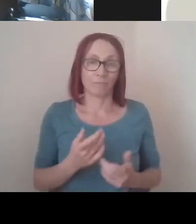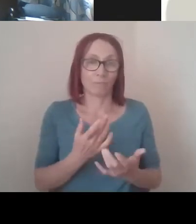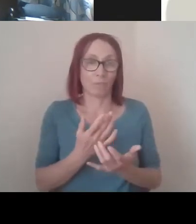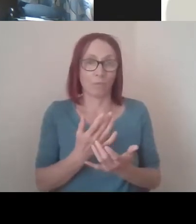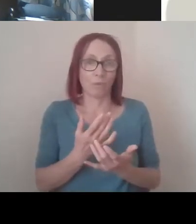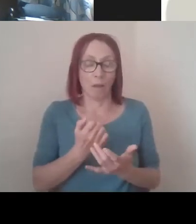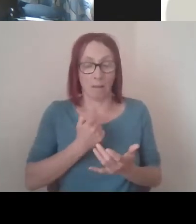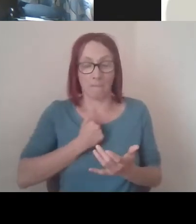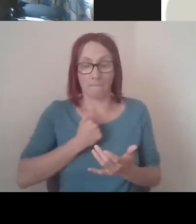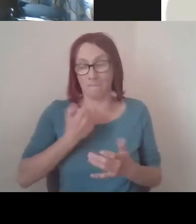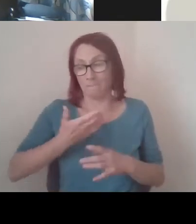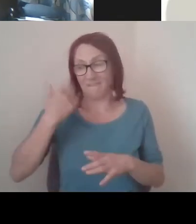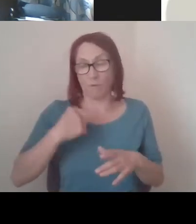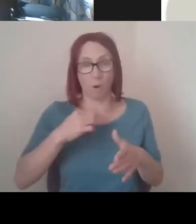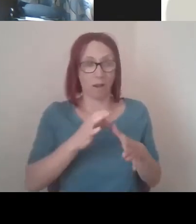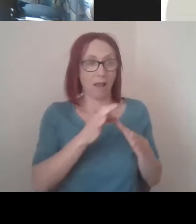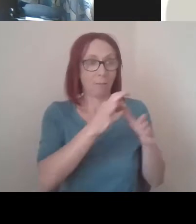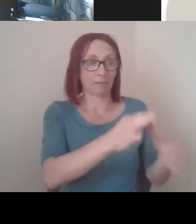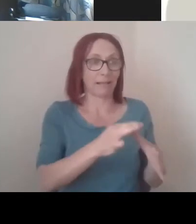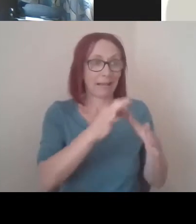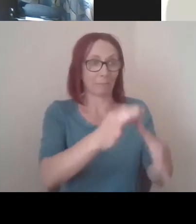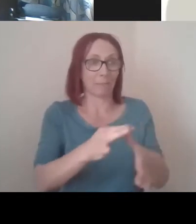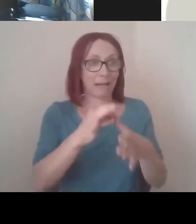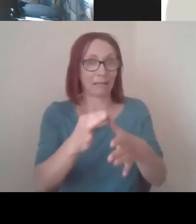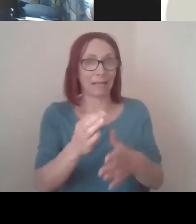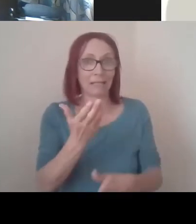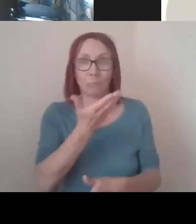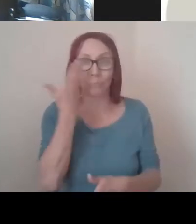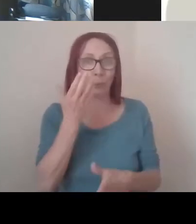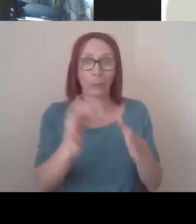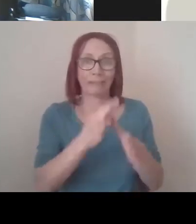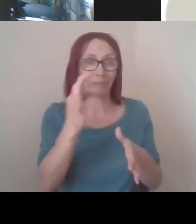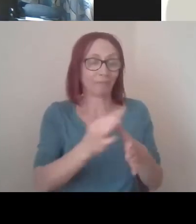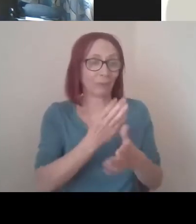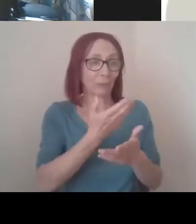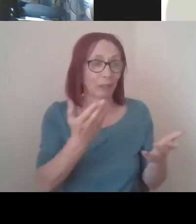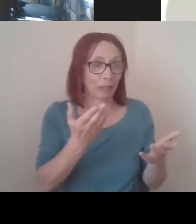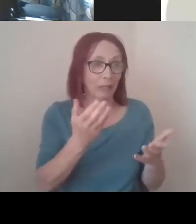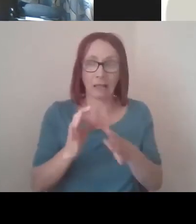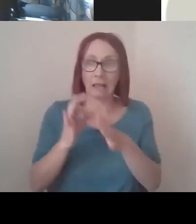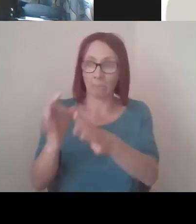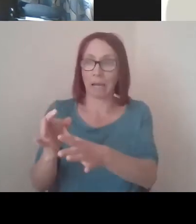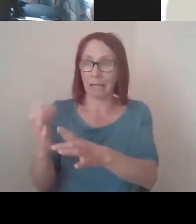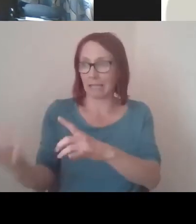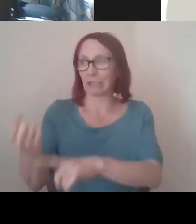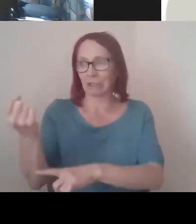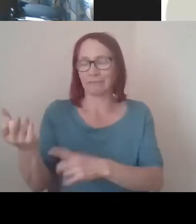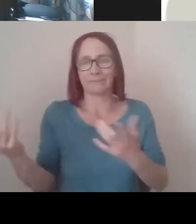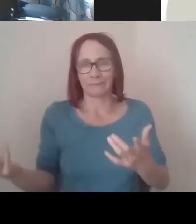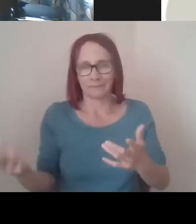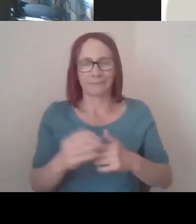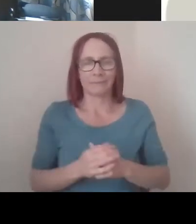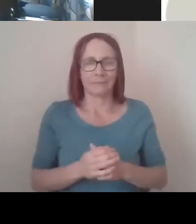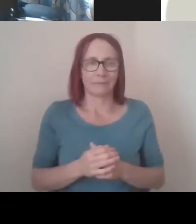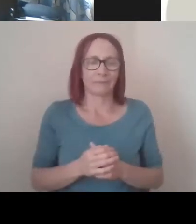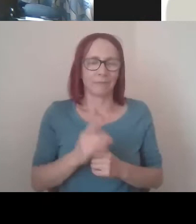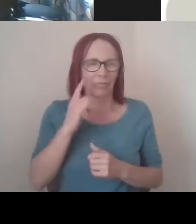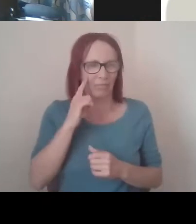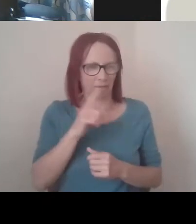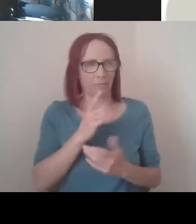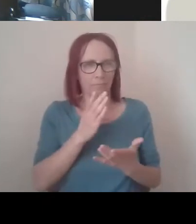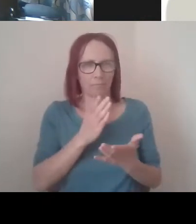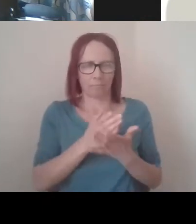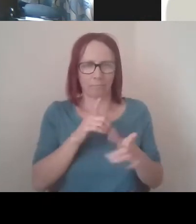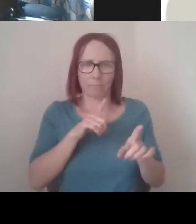ones that I've applied for, I haven't even got an interview. So the reality is, but that is probably true for